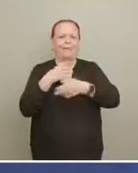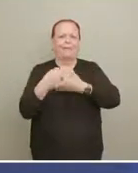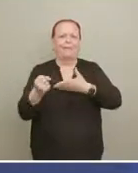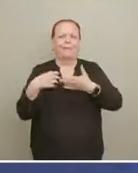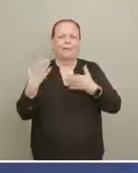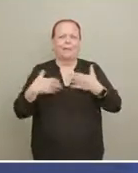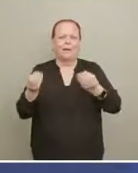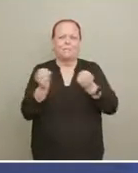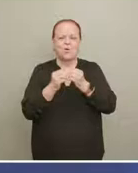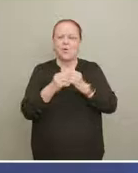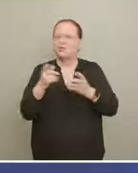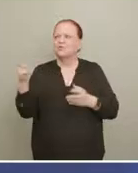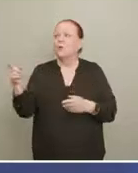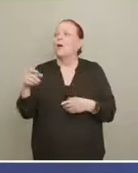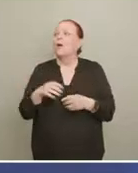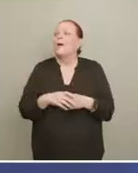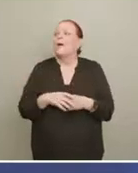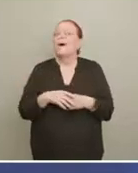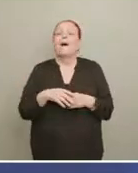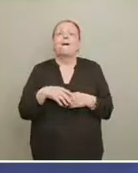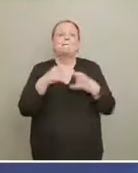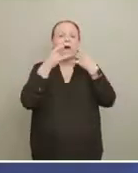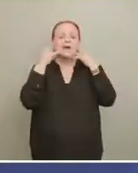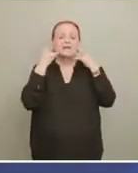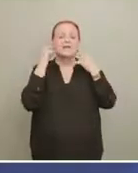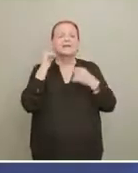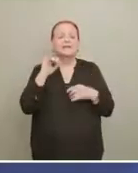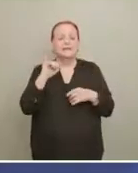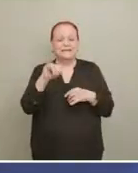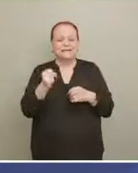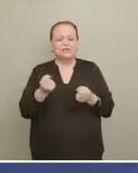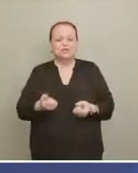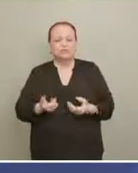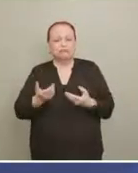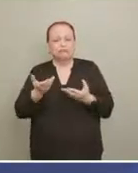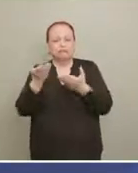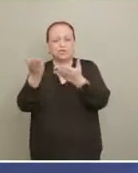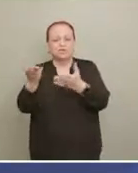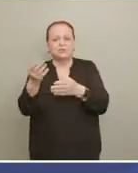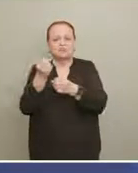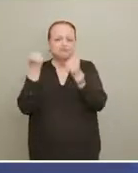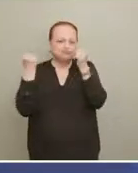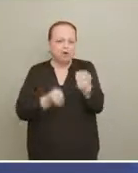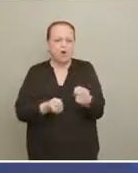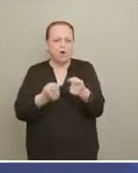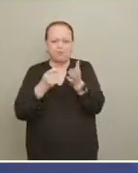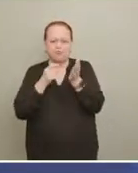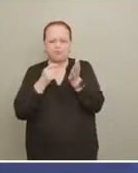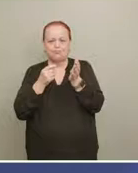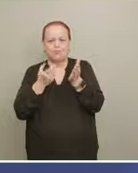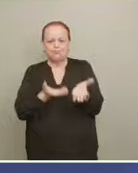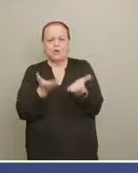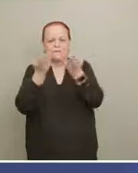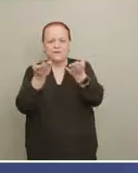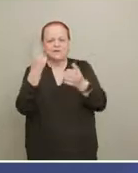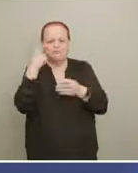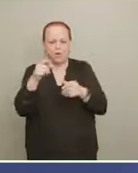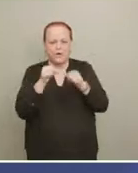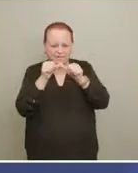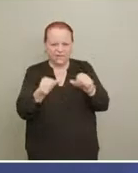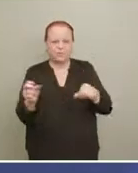masking will move to strong recommendation. Also, for any mega event defined at 1,000 people indoor